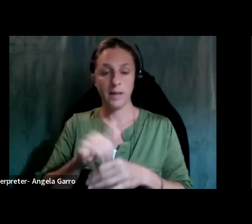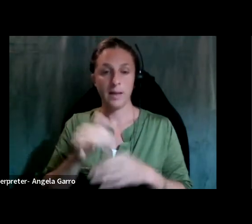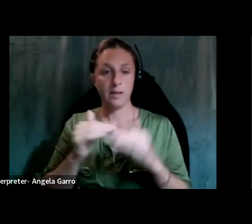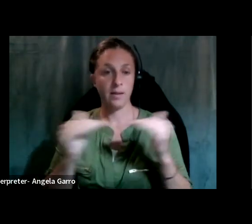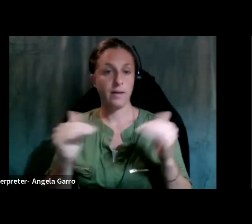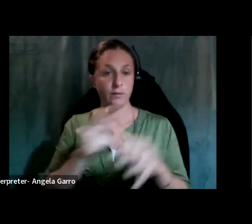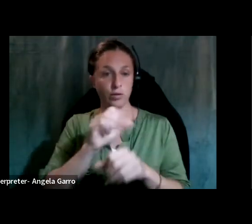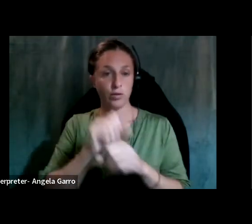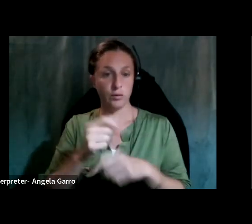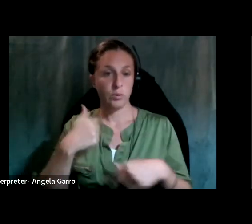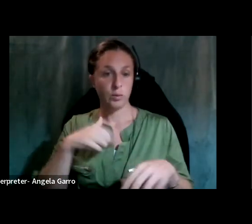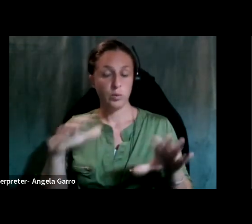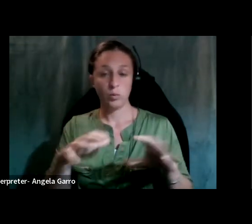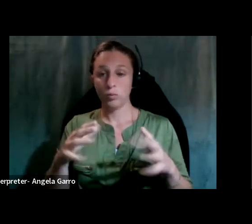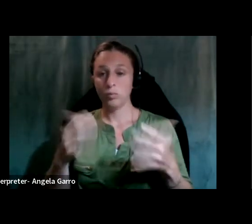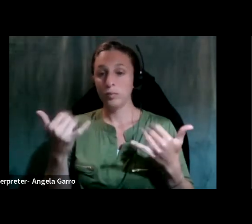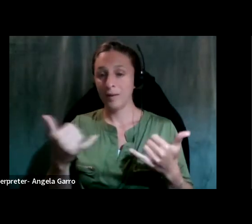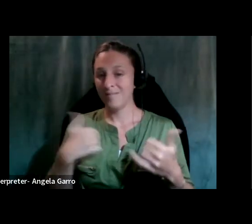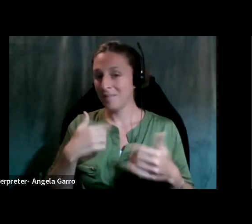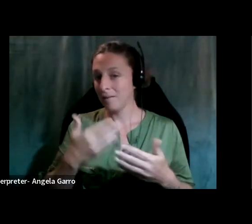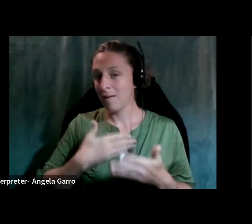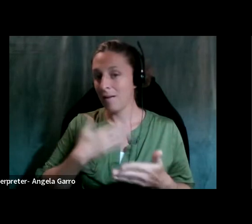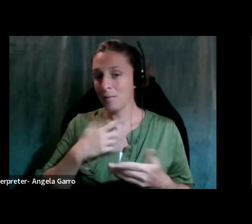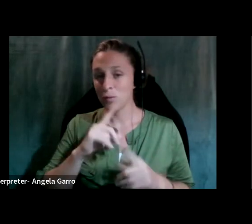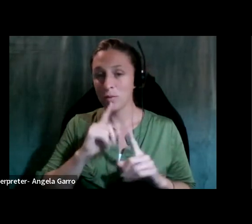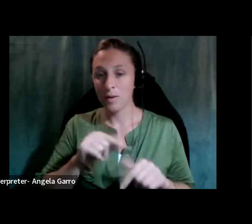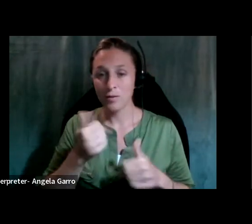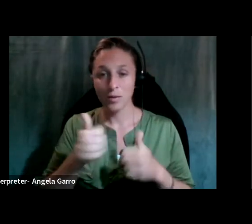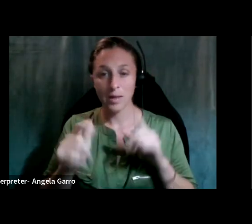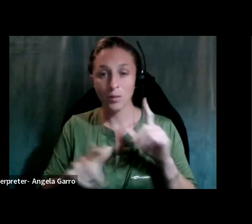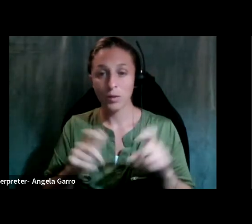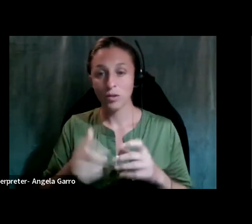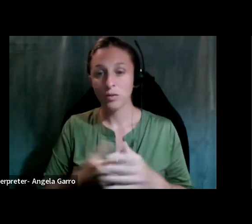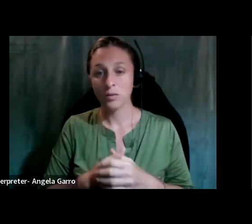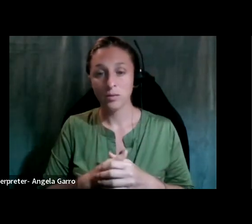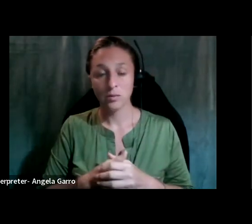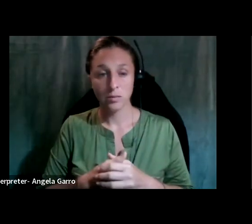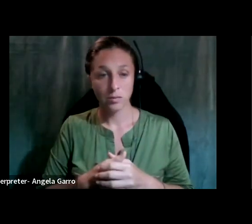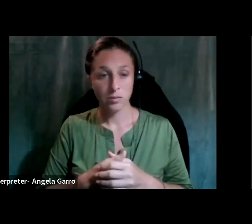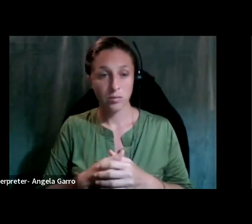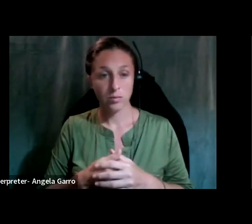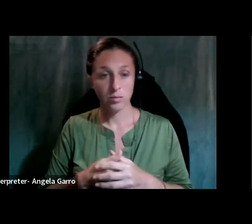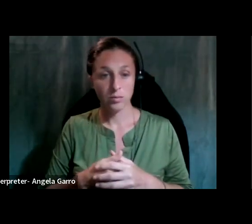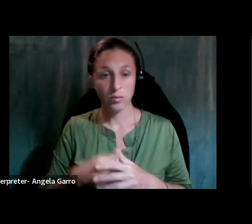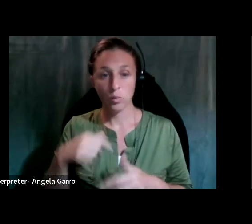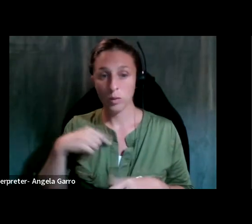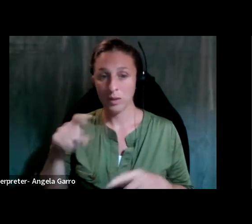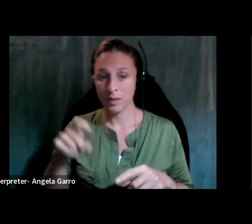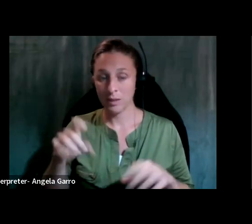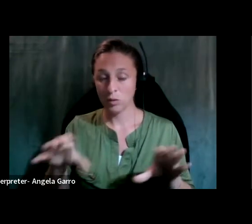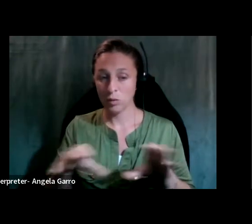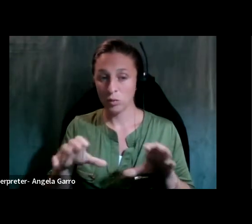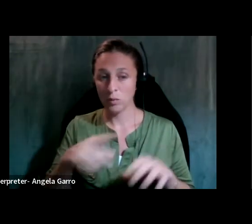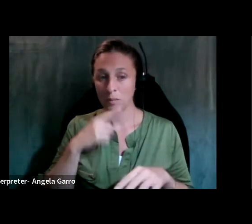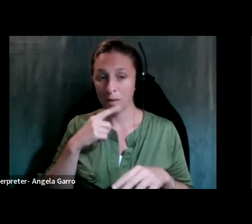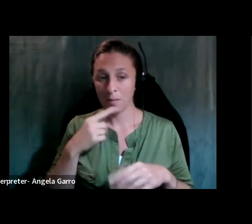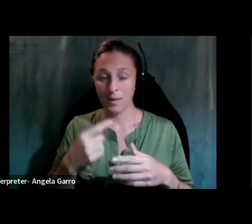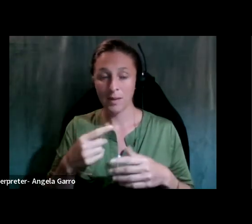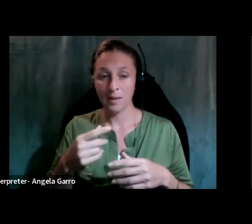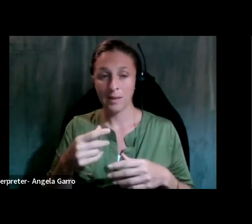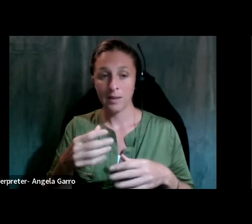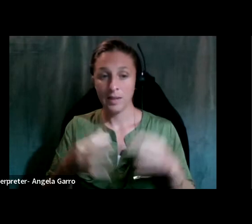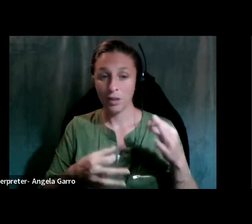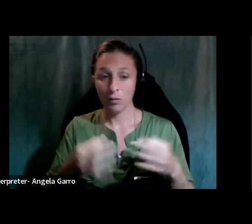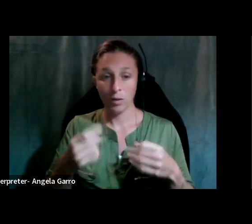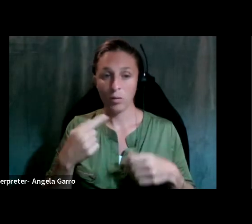happy to answer any questions. Do we have to do a public hearing about this or this is just a discussion? We need a public